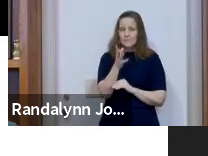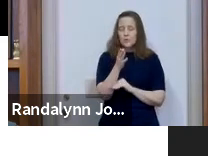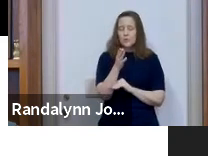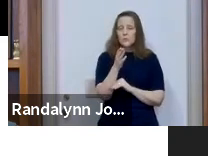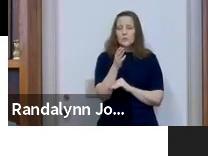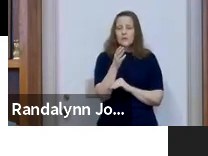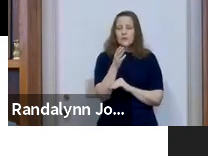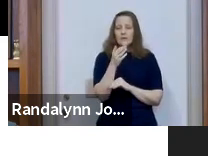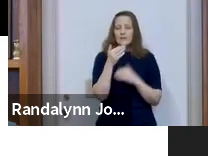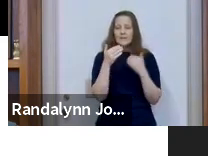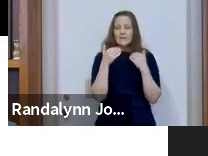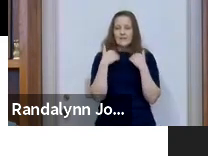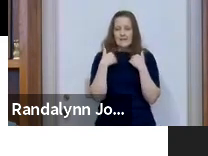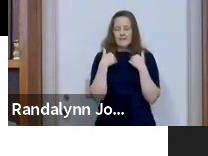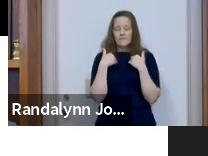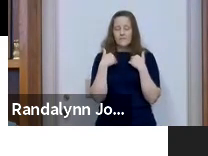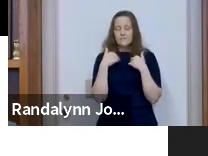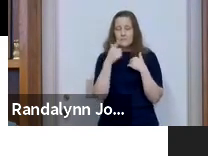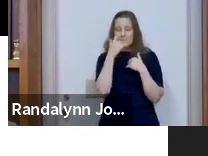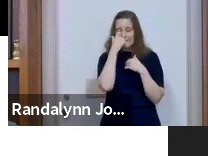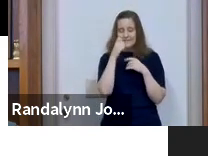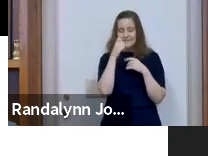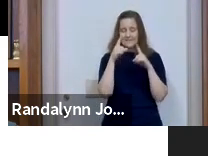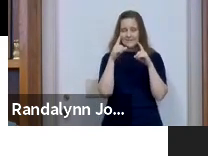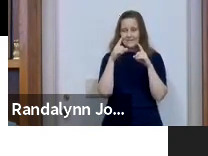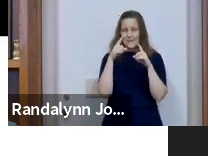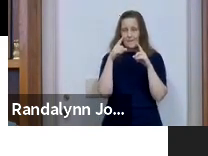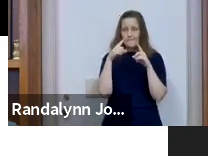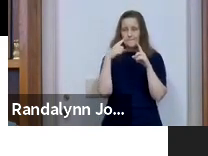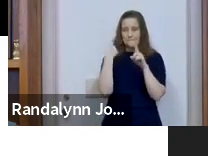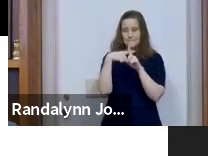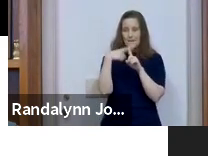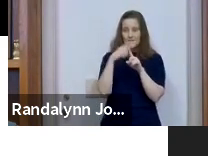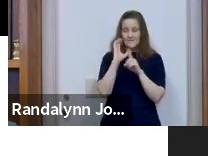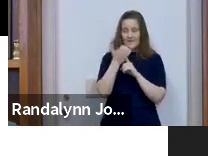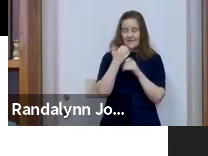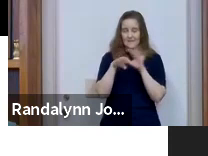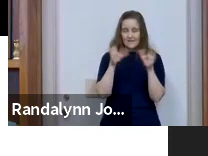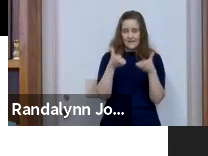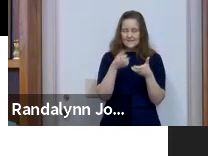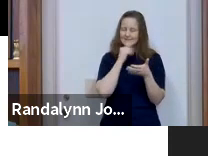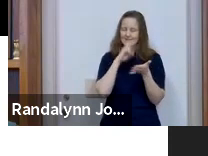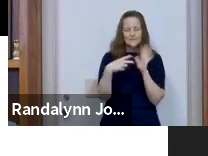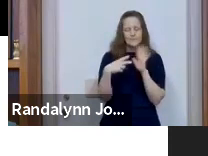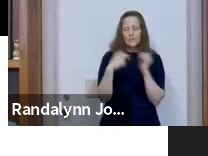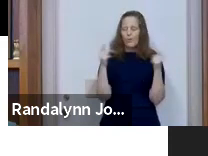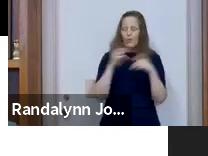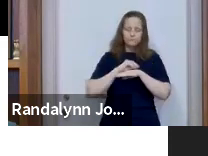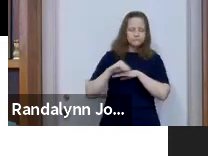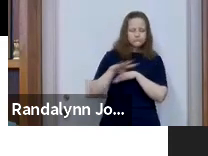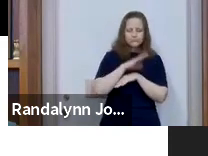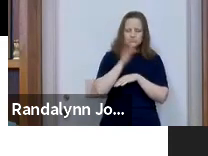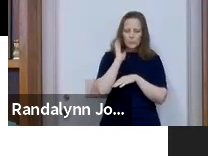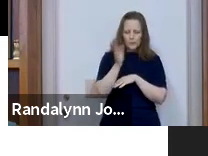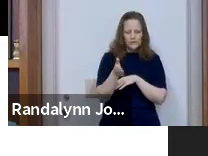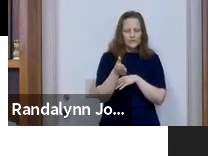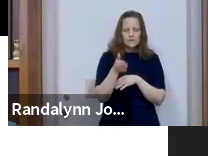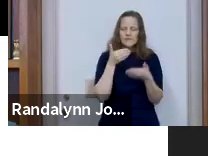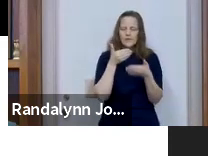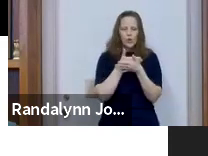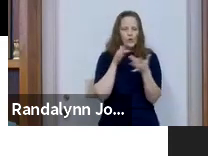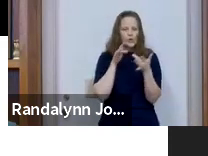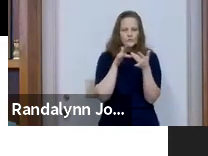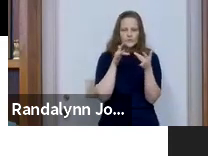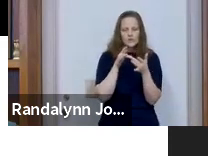positive case in class. Just because there are a positive case in class does not mean that every person in that class is going to be identified as a close contact. It does not